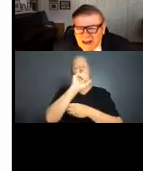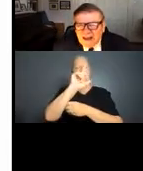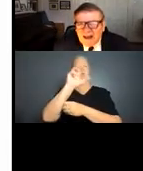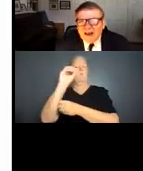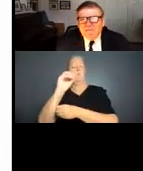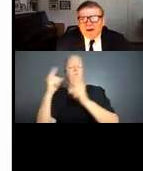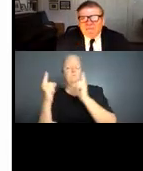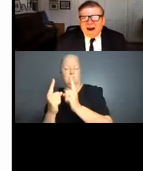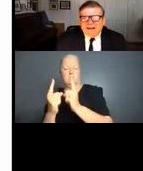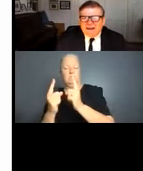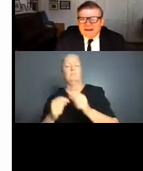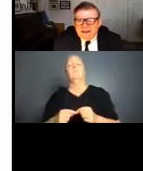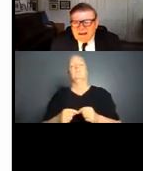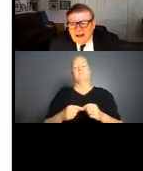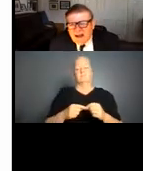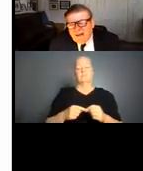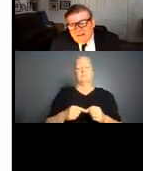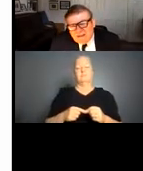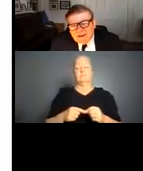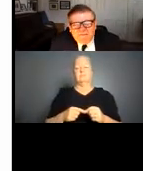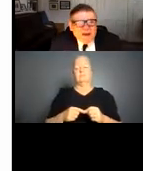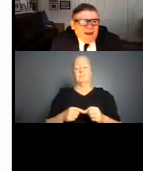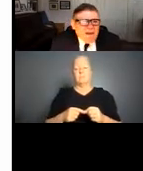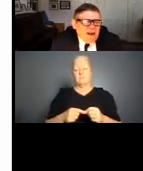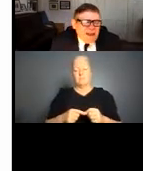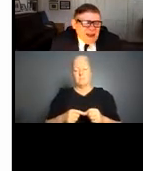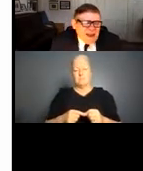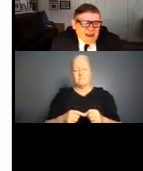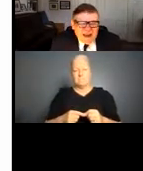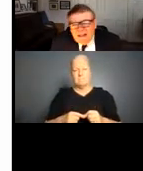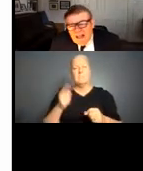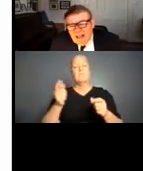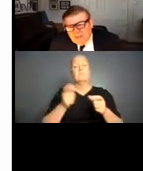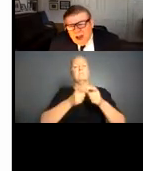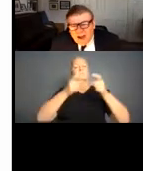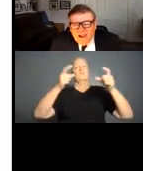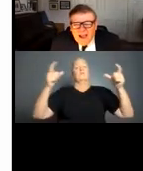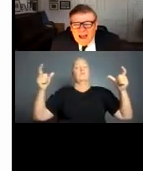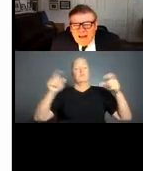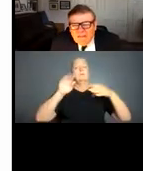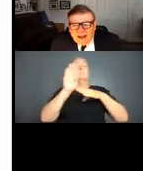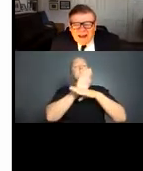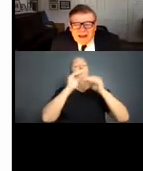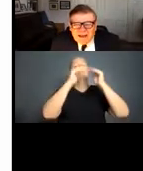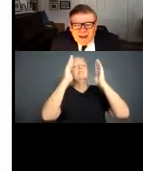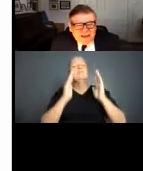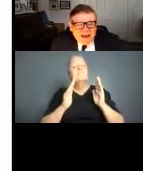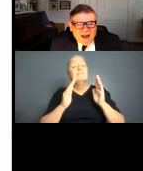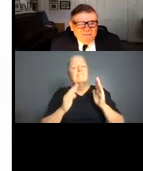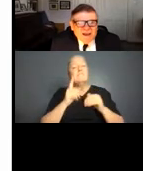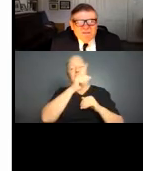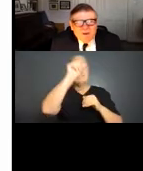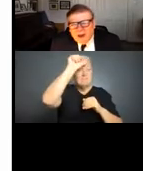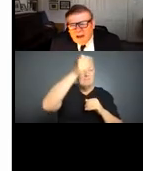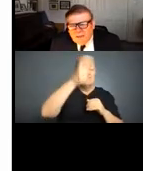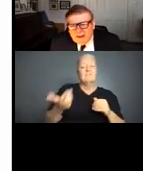frequently company practices, and this was big companies in India as well, Bangladesh, Pakistan,